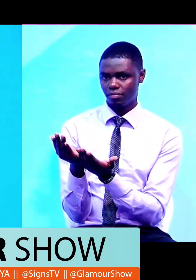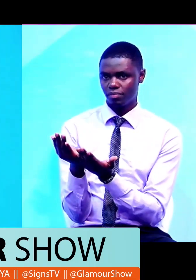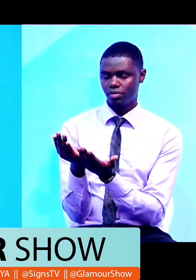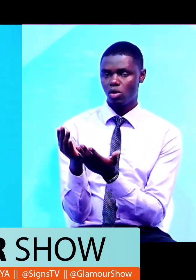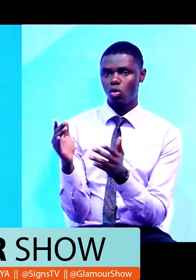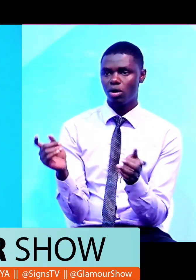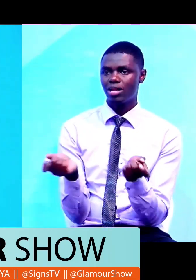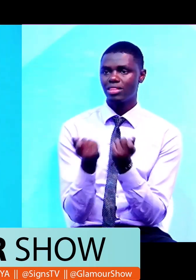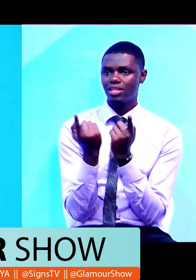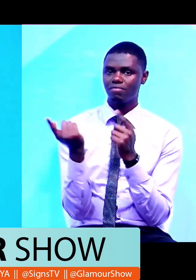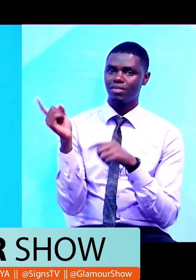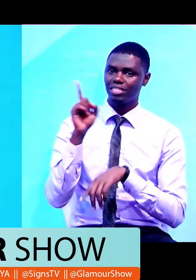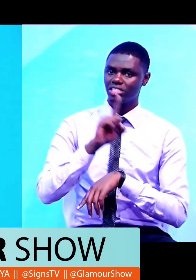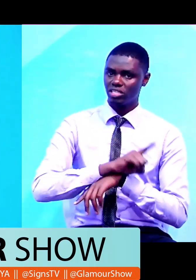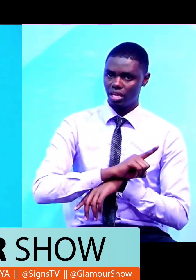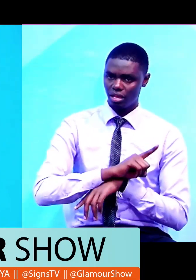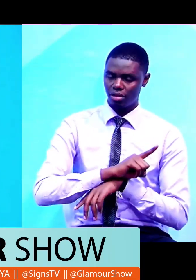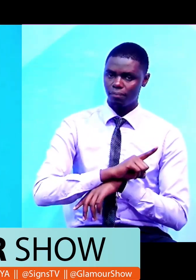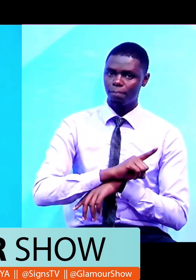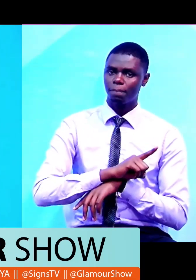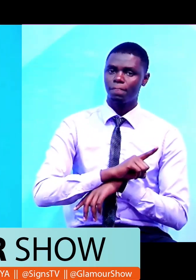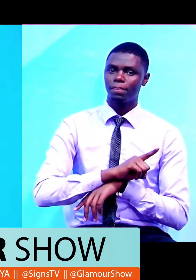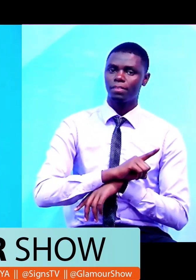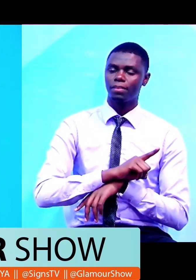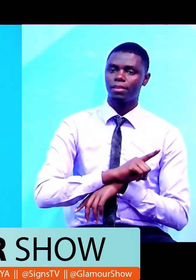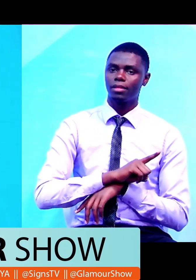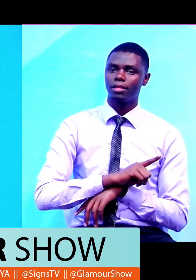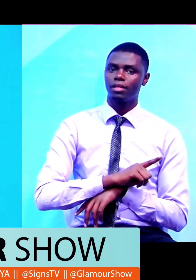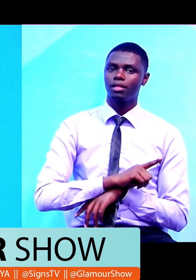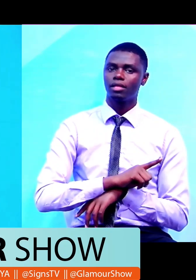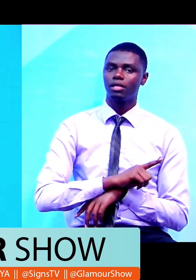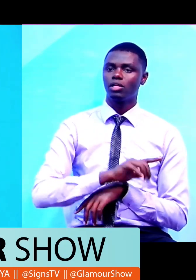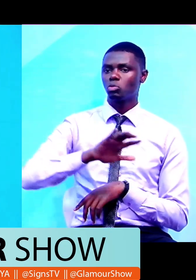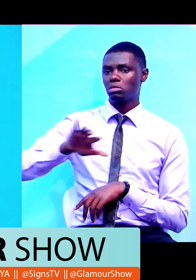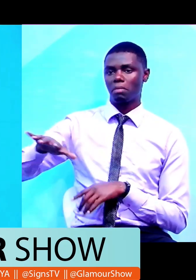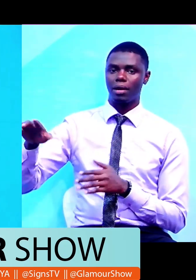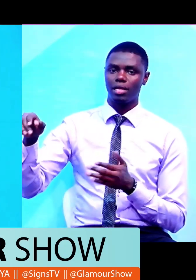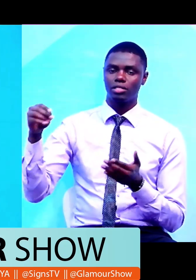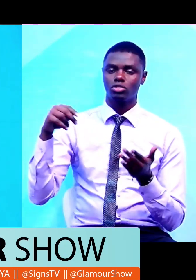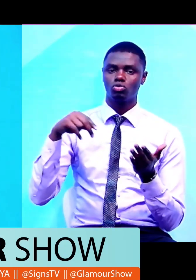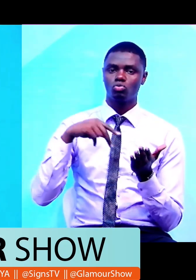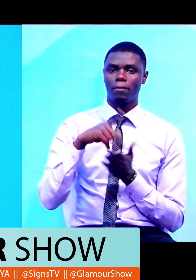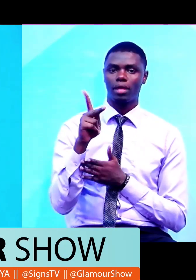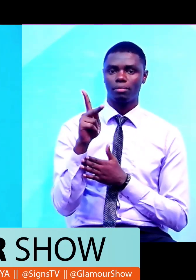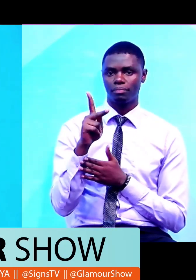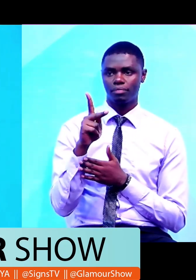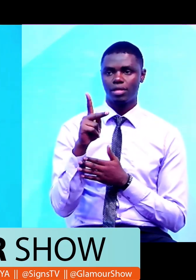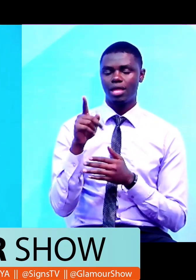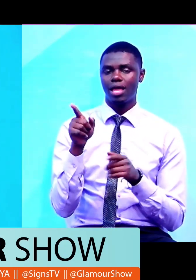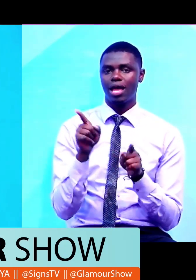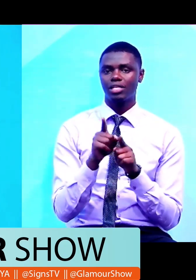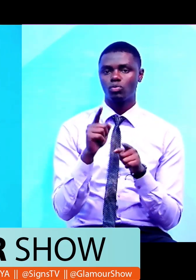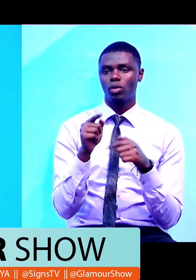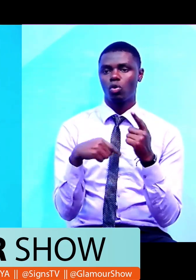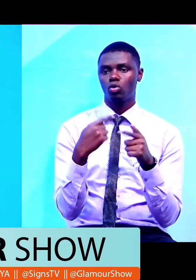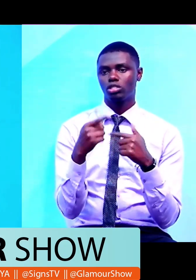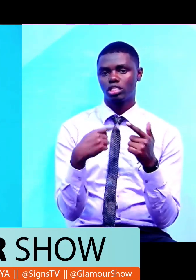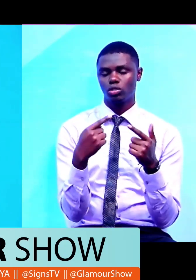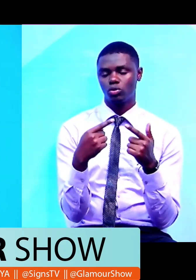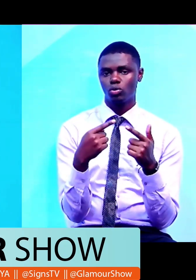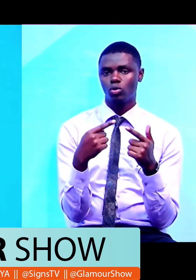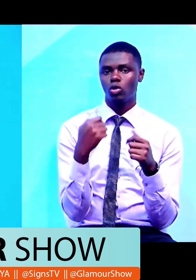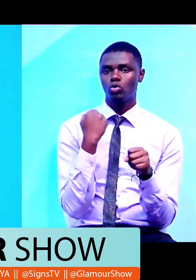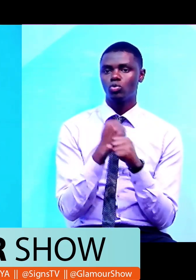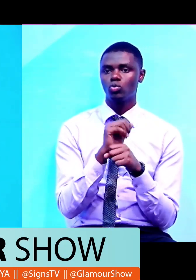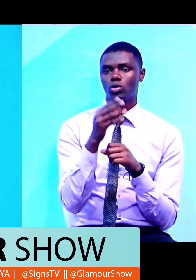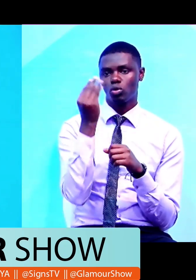event or the delivery of the services, you pay the rest as I continue doing